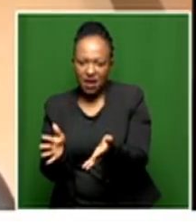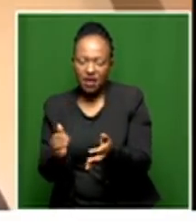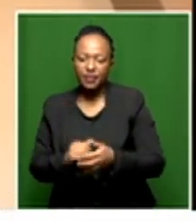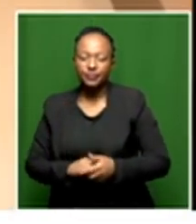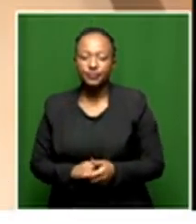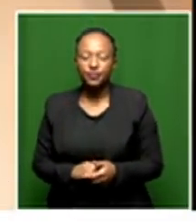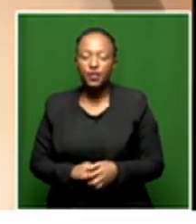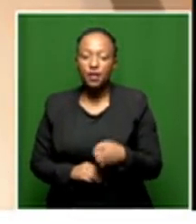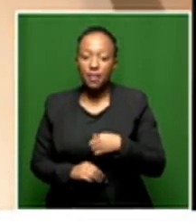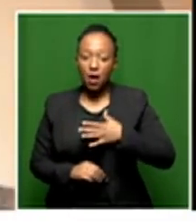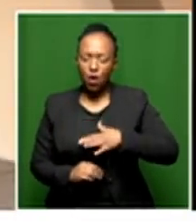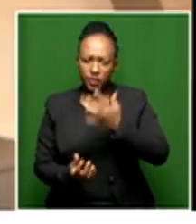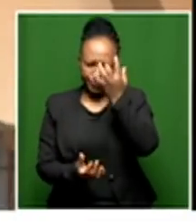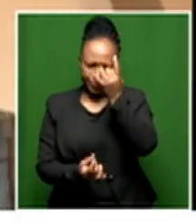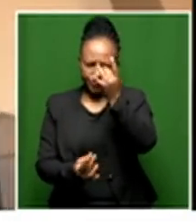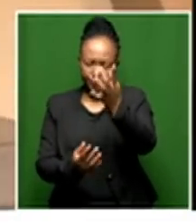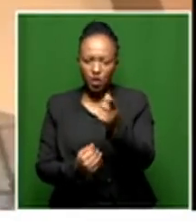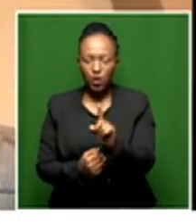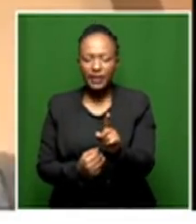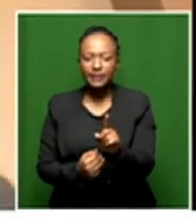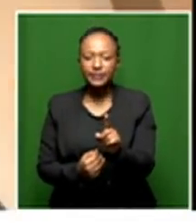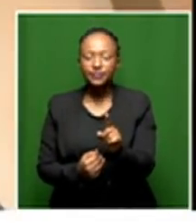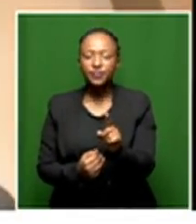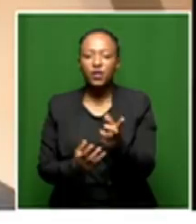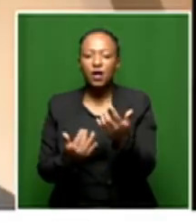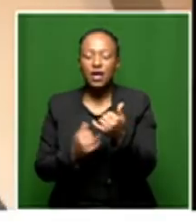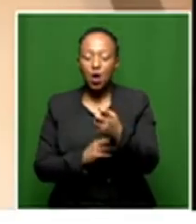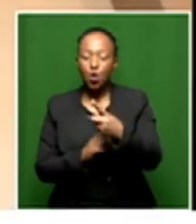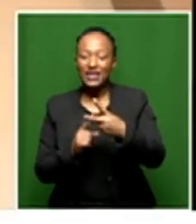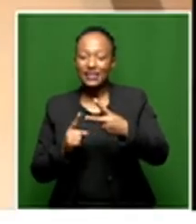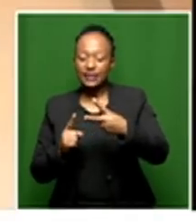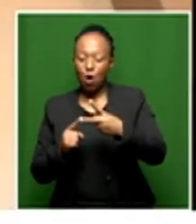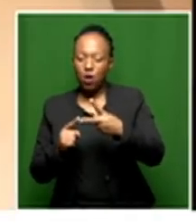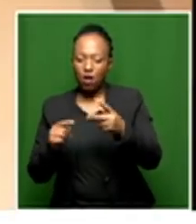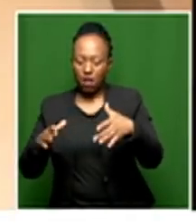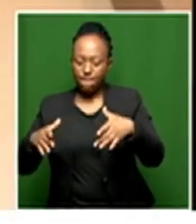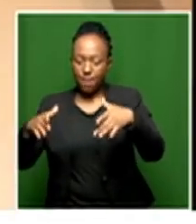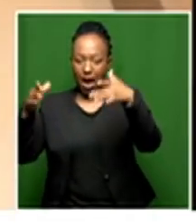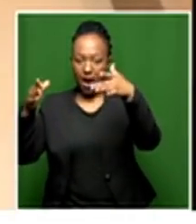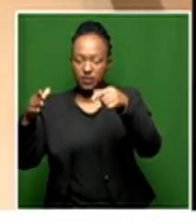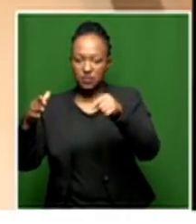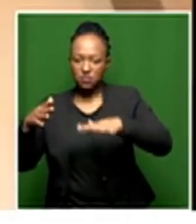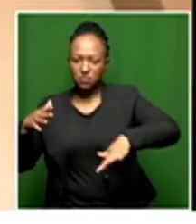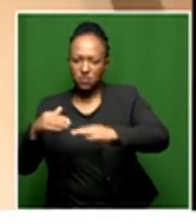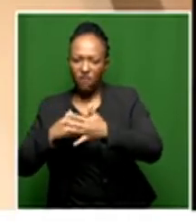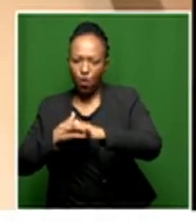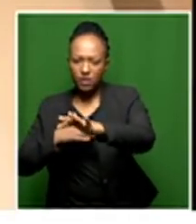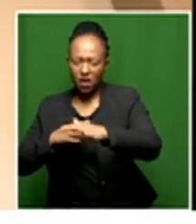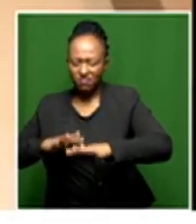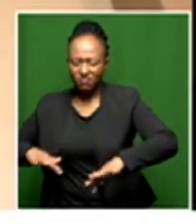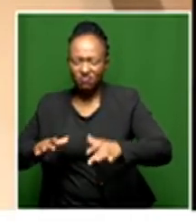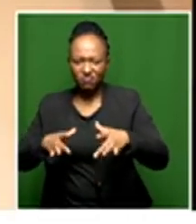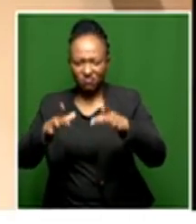to also indicate that with the secondary plants, the magnitude